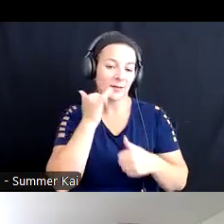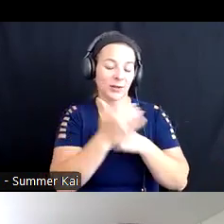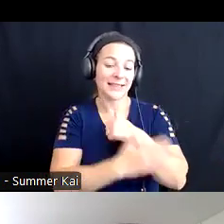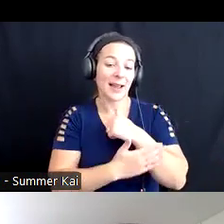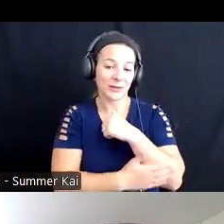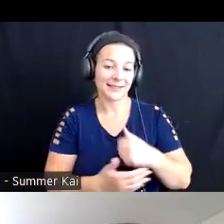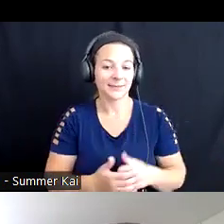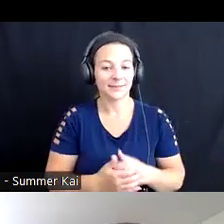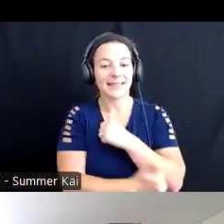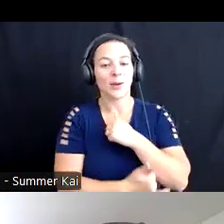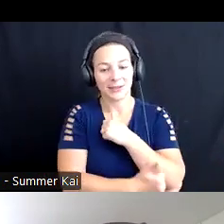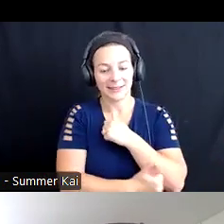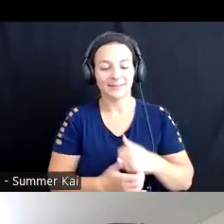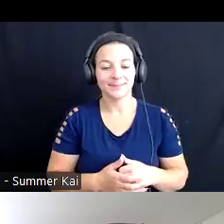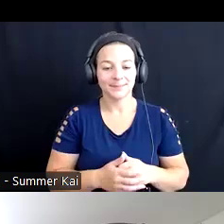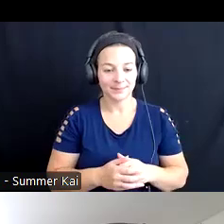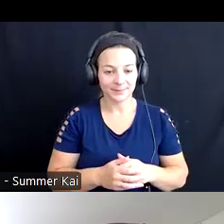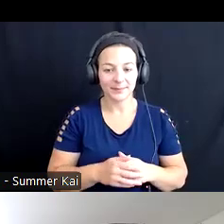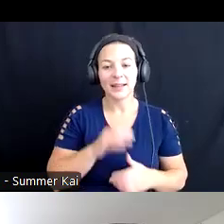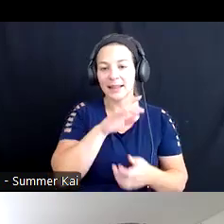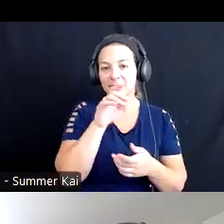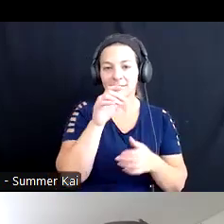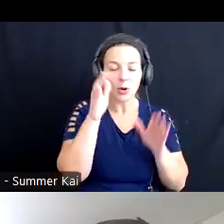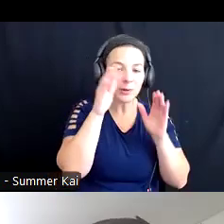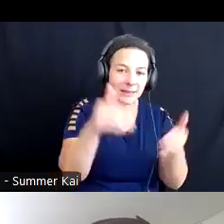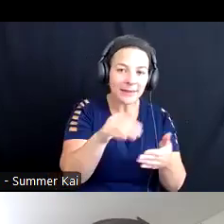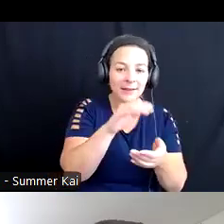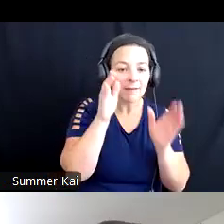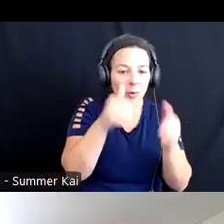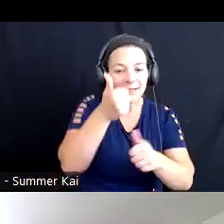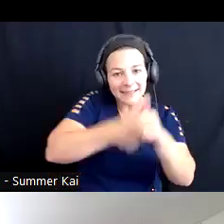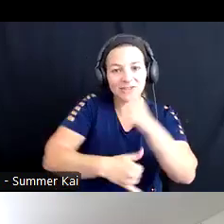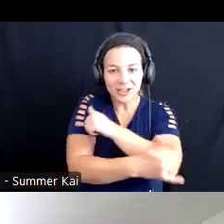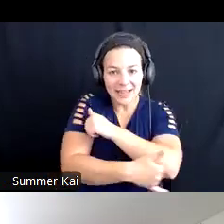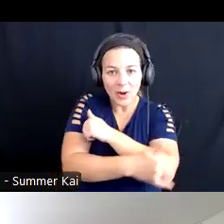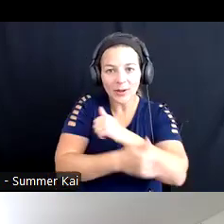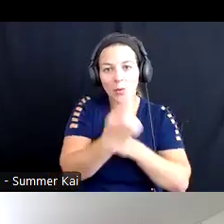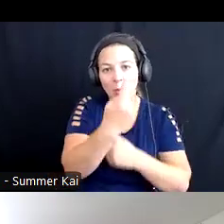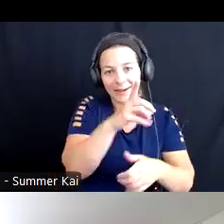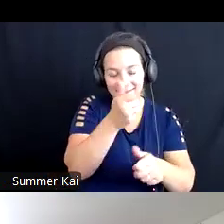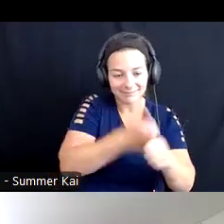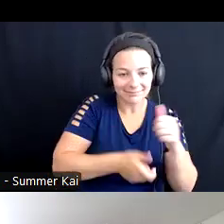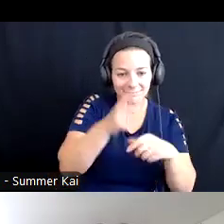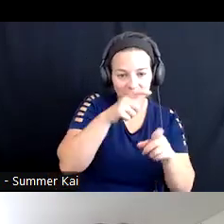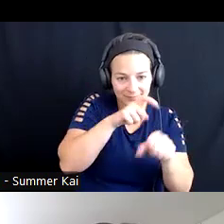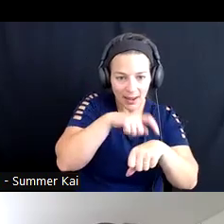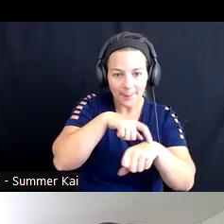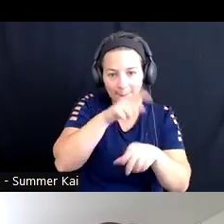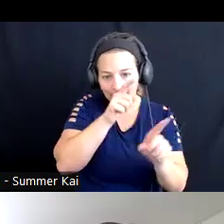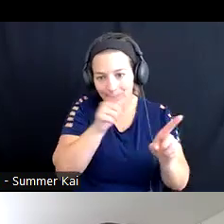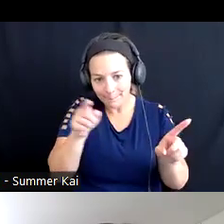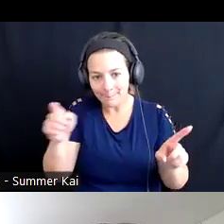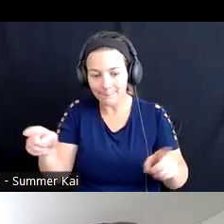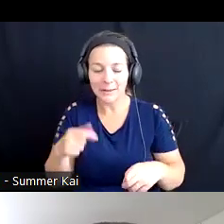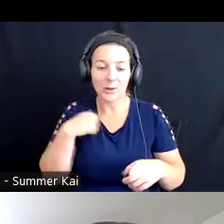focused on counties, in particular one county at a time. So the decision we need